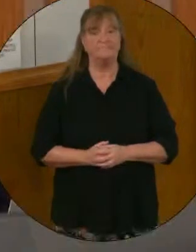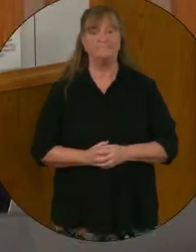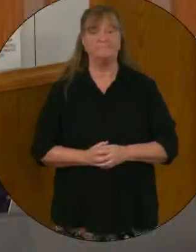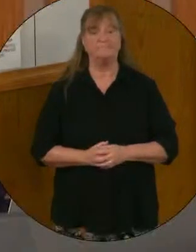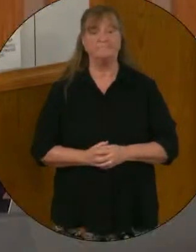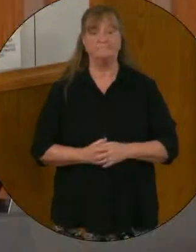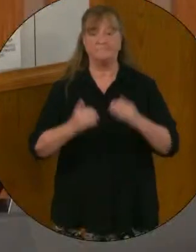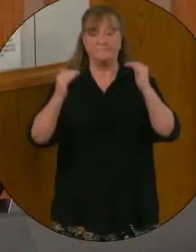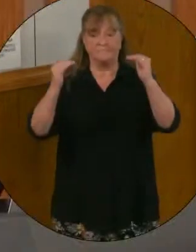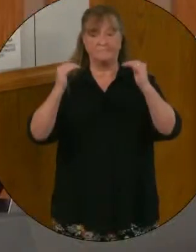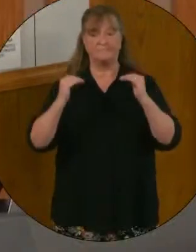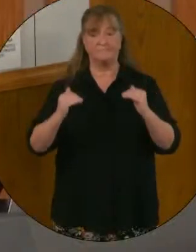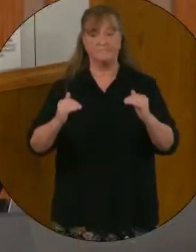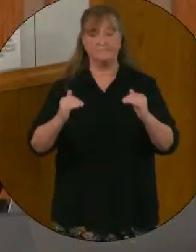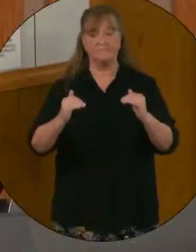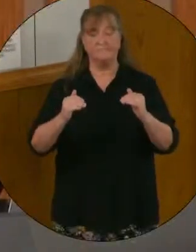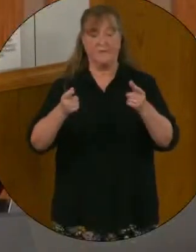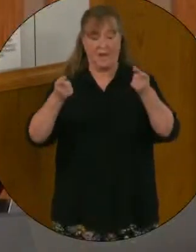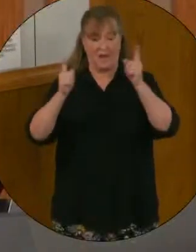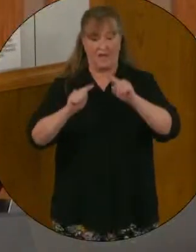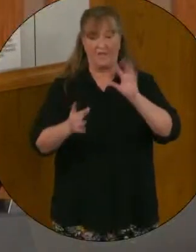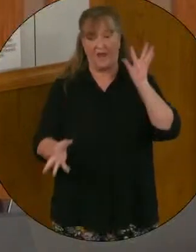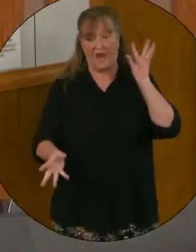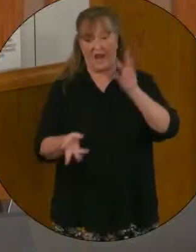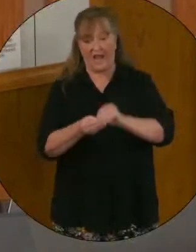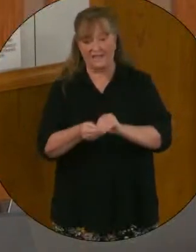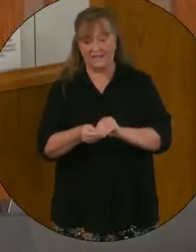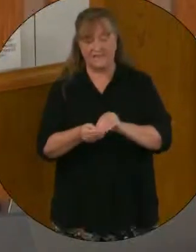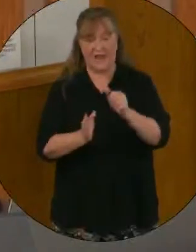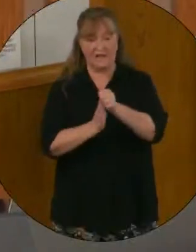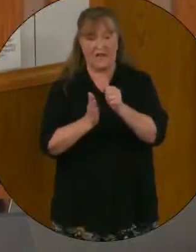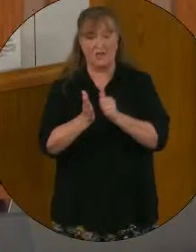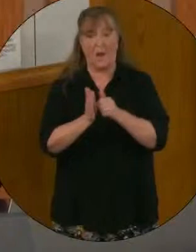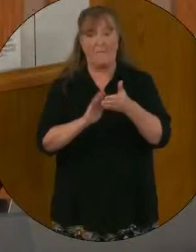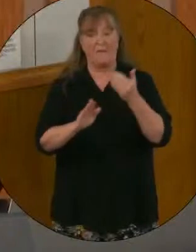Okay, we're going to move on to the consent agenda. Before I open the consent agenda,